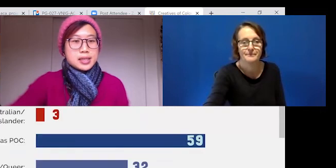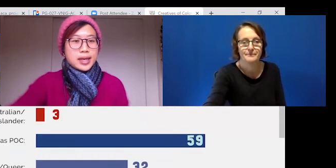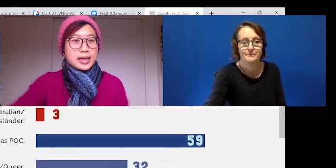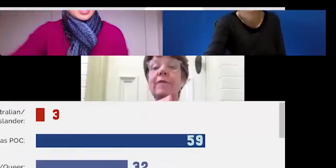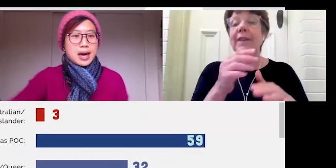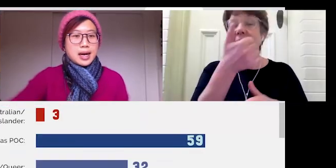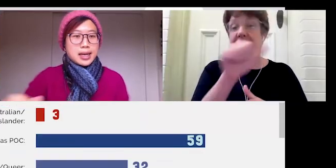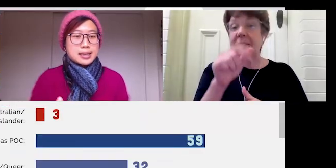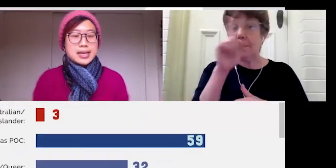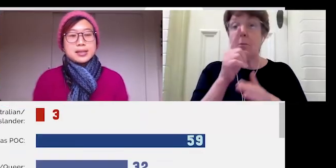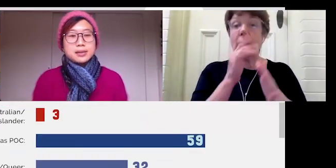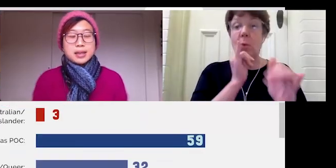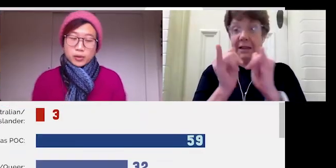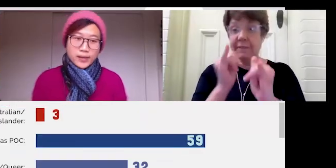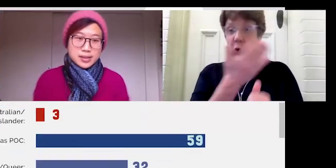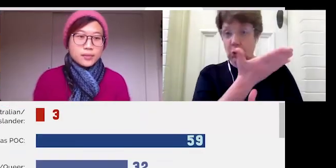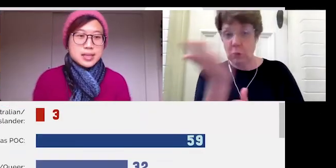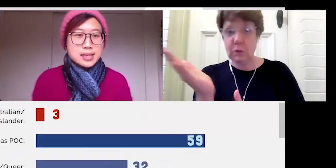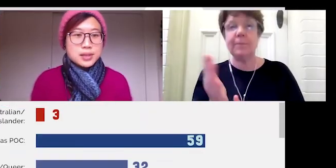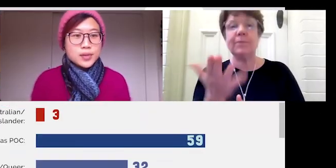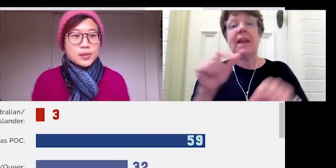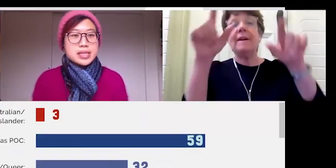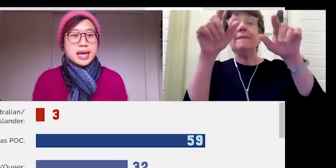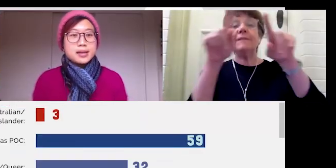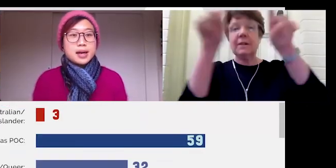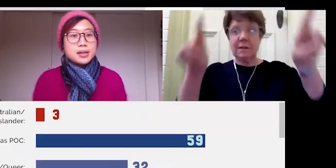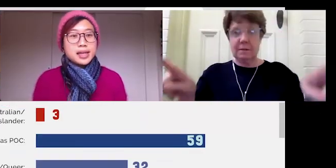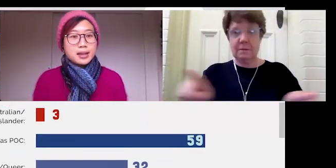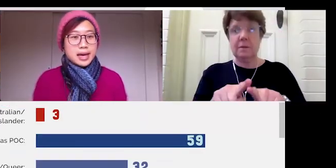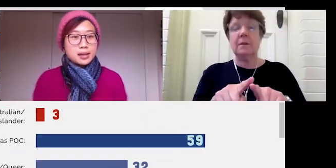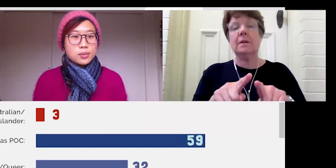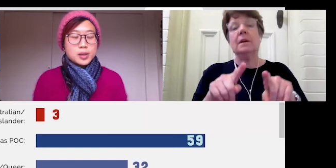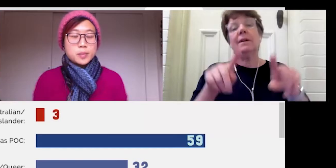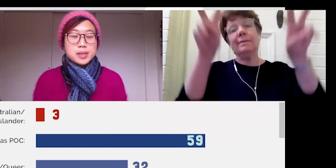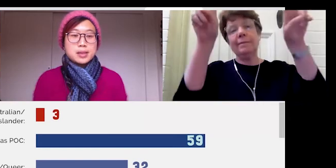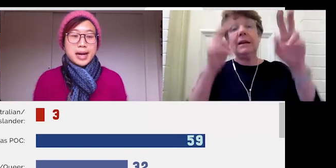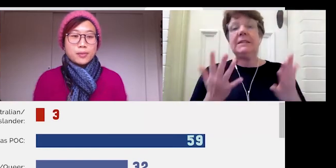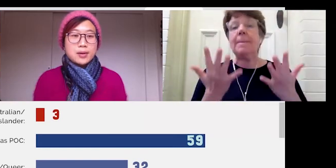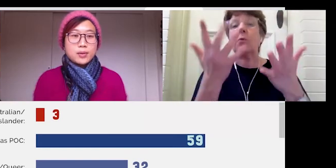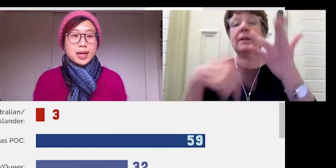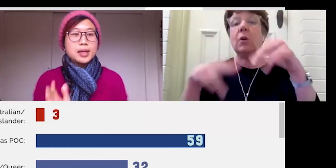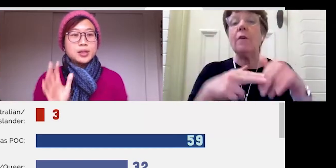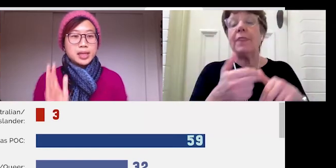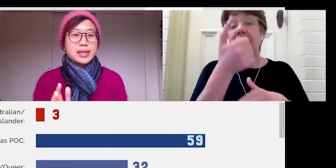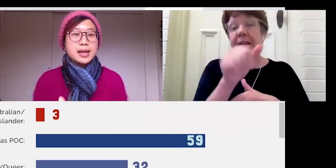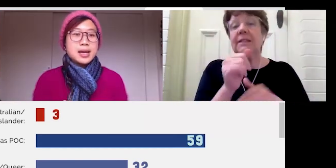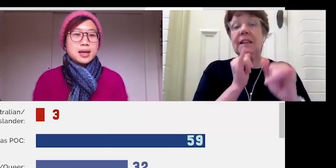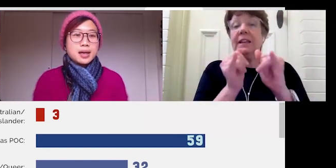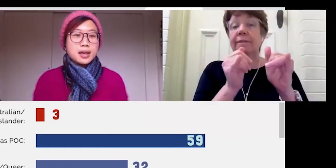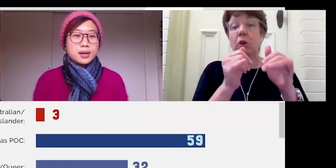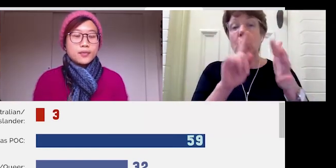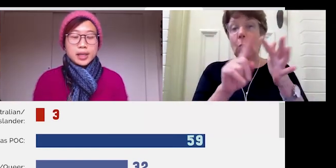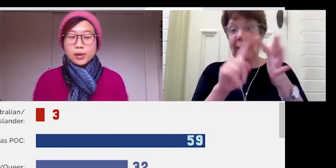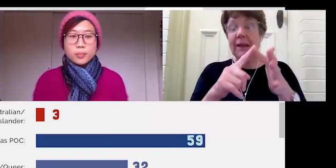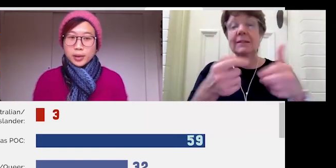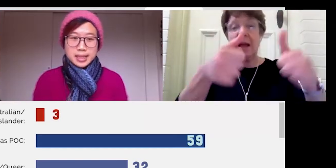the screen is the title, demographics of the 60 interviewees, and then underneath that, the words personal background, and underneath that,